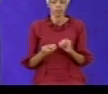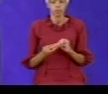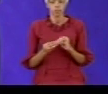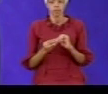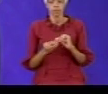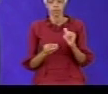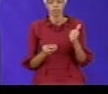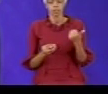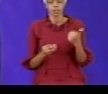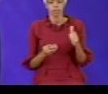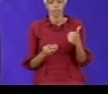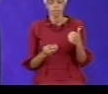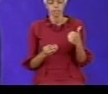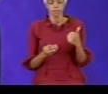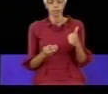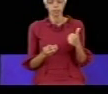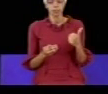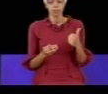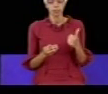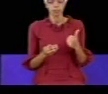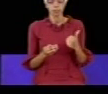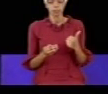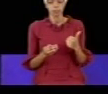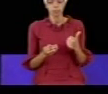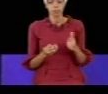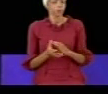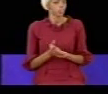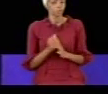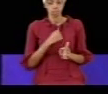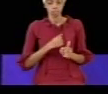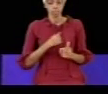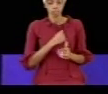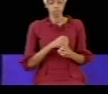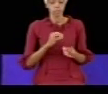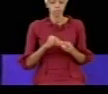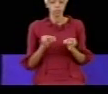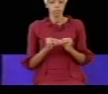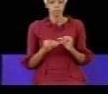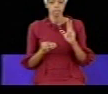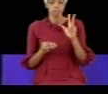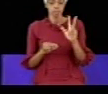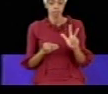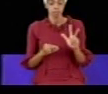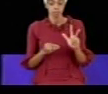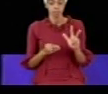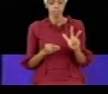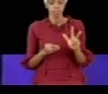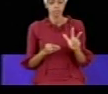number 3, in patient heart, be still,